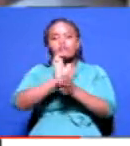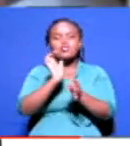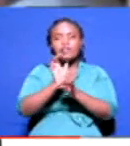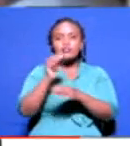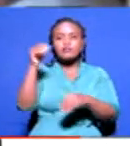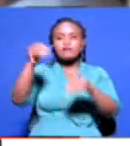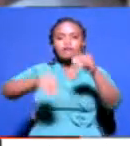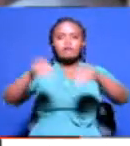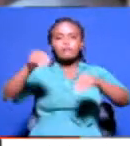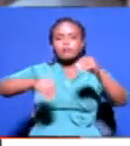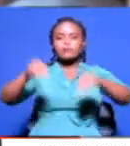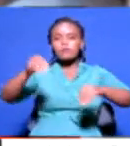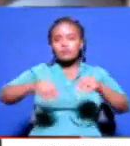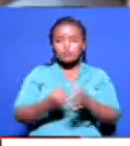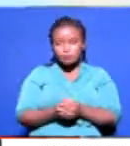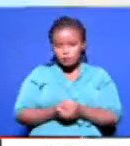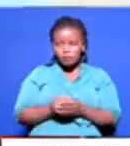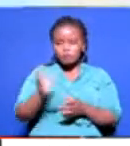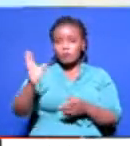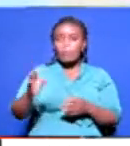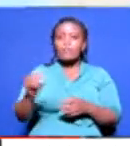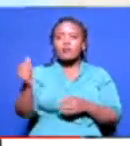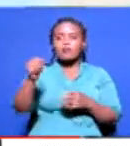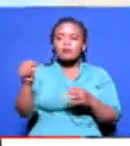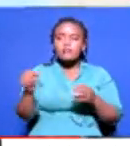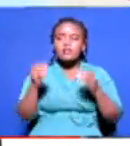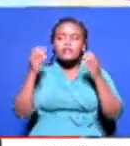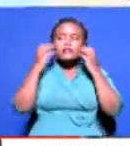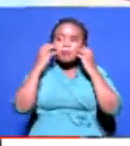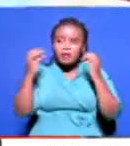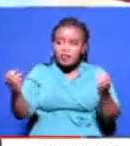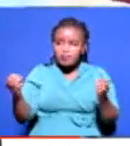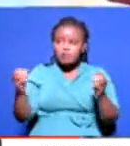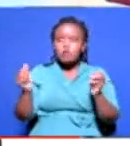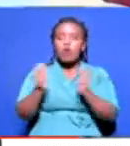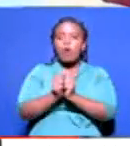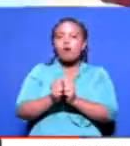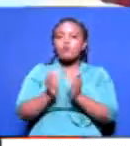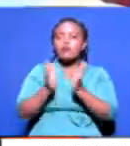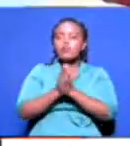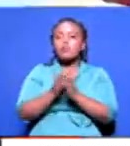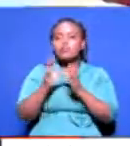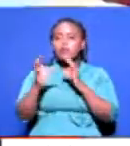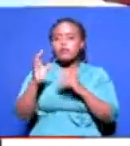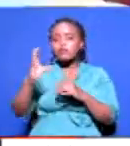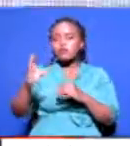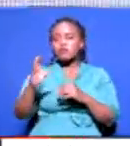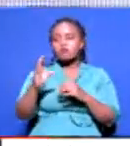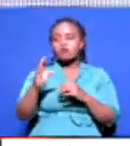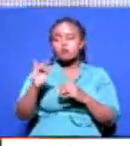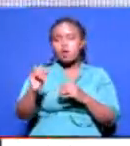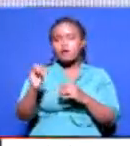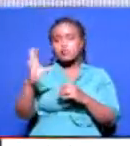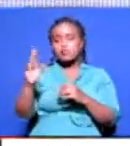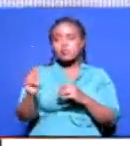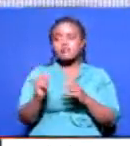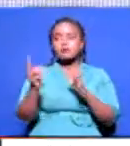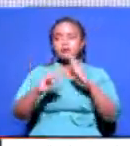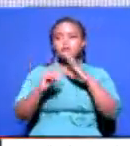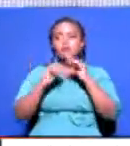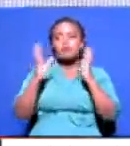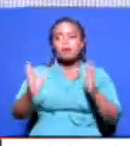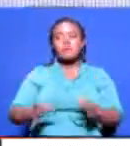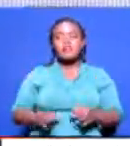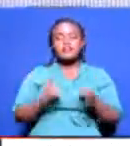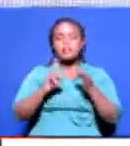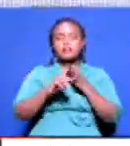Interior Cabinet Secretary Dr. Fred Matiang'i, was accompanied by his communication counterpart Joe Musheru, Inspector General of